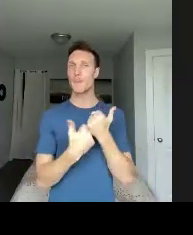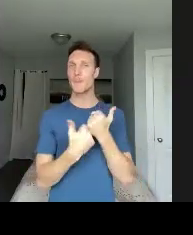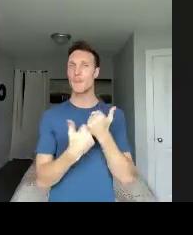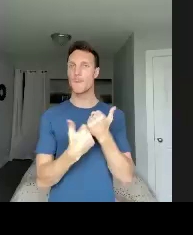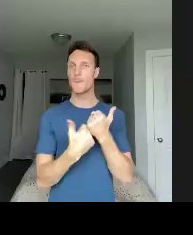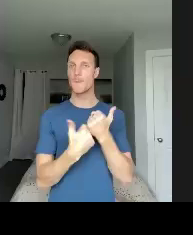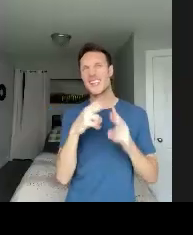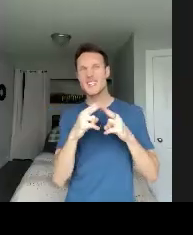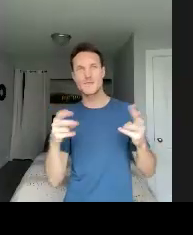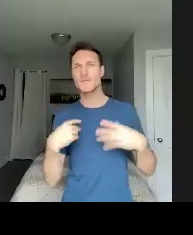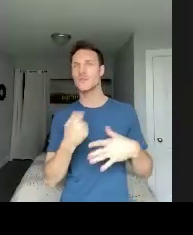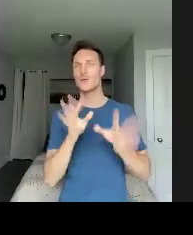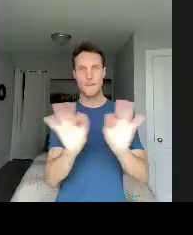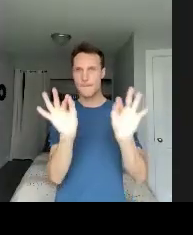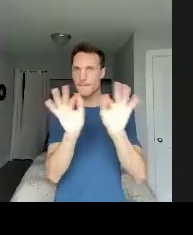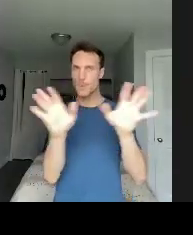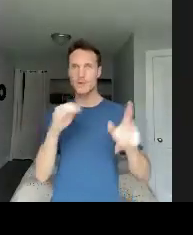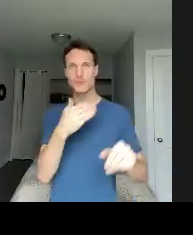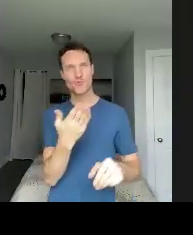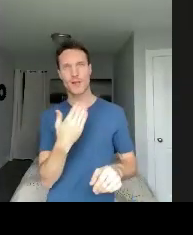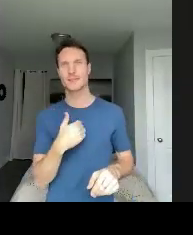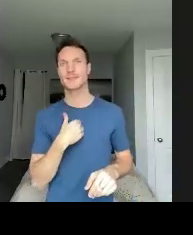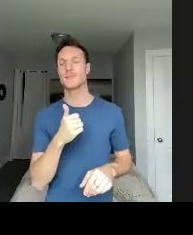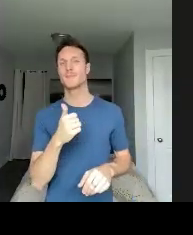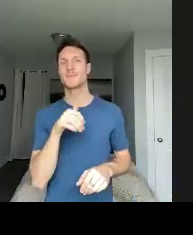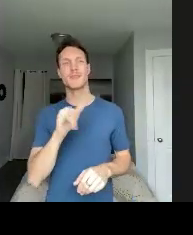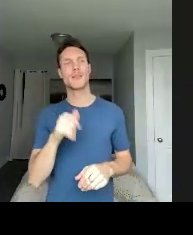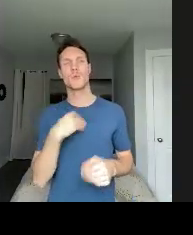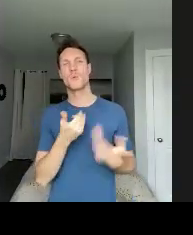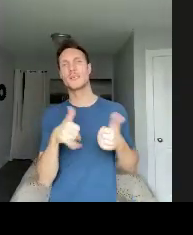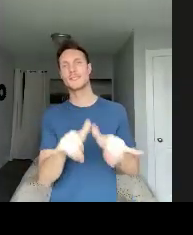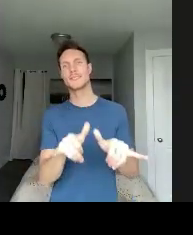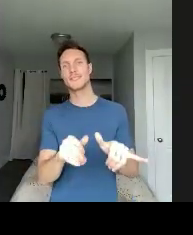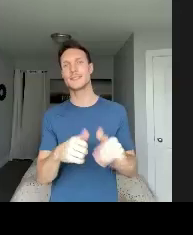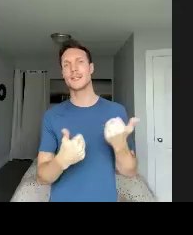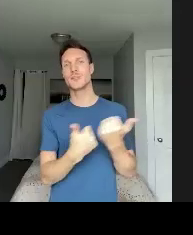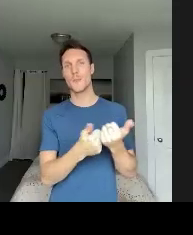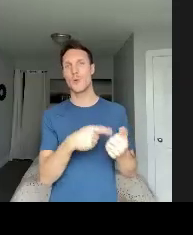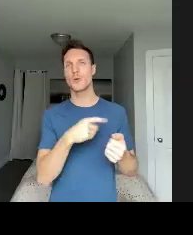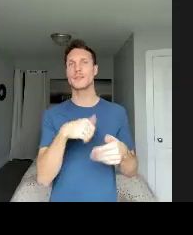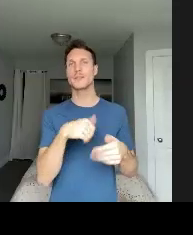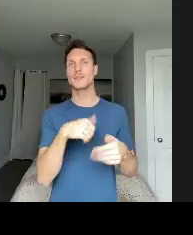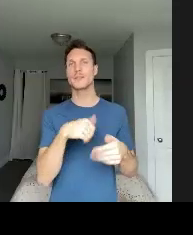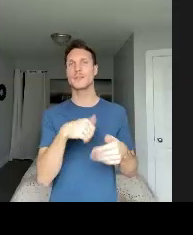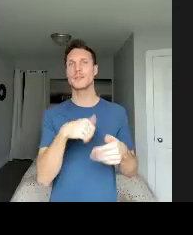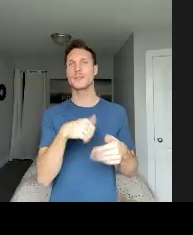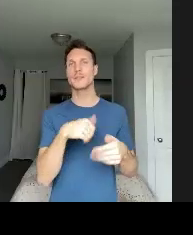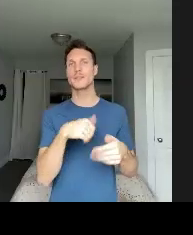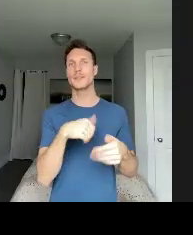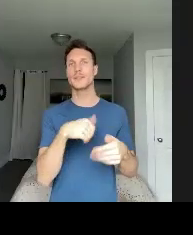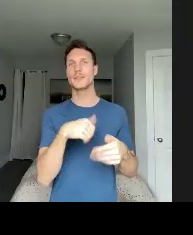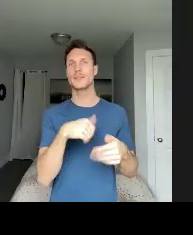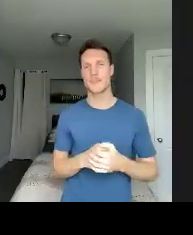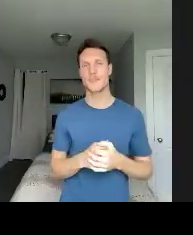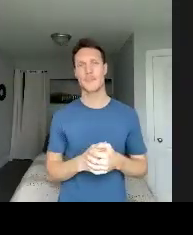that we stay close to our stakeholders during this development process. So more future information to come as we develop